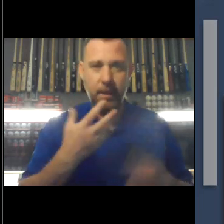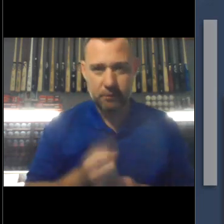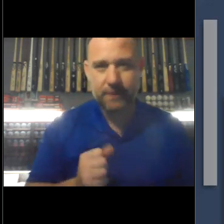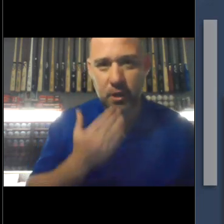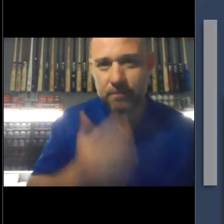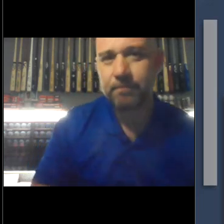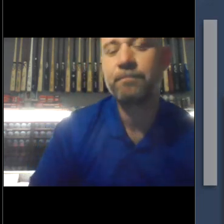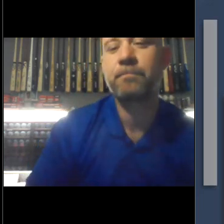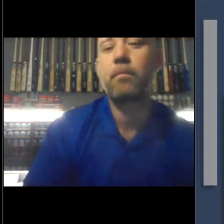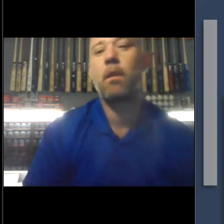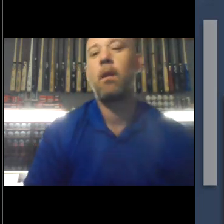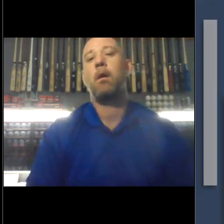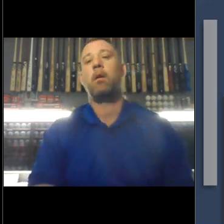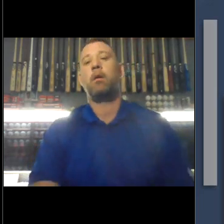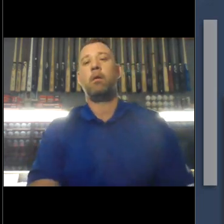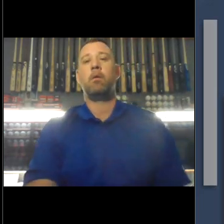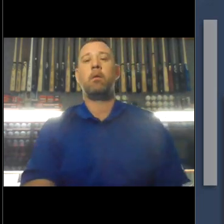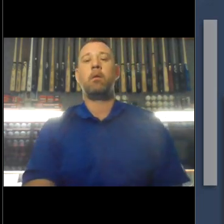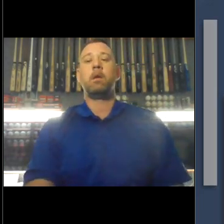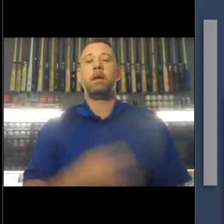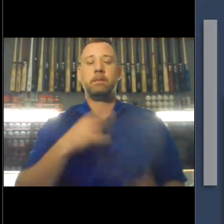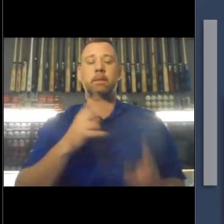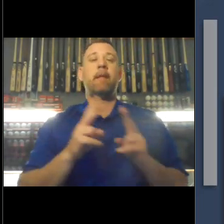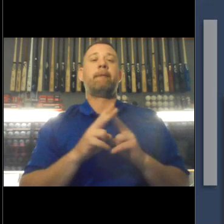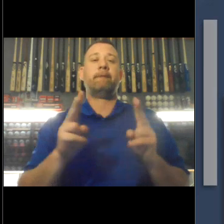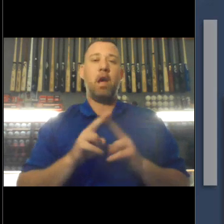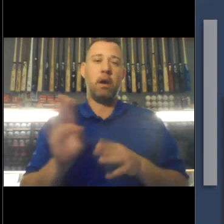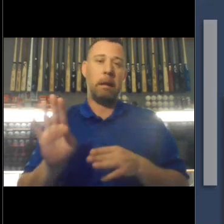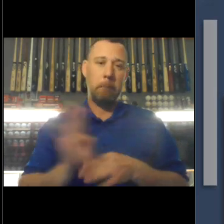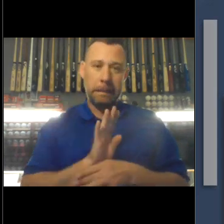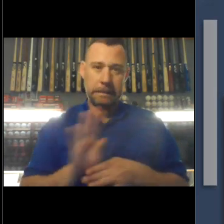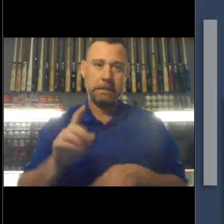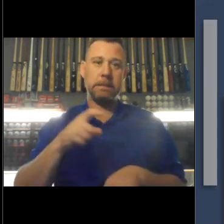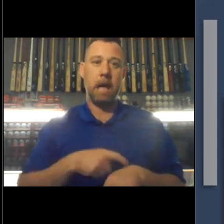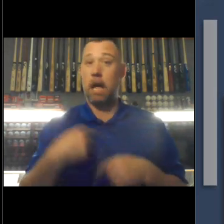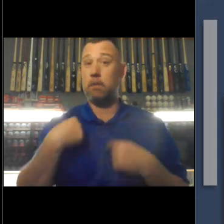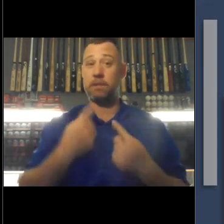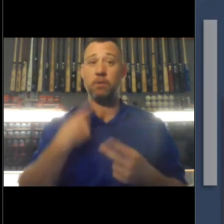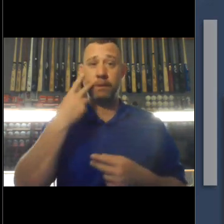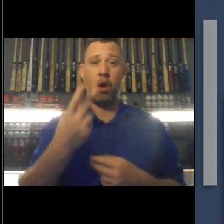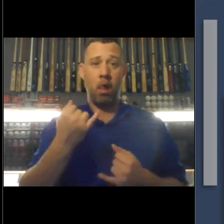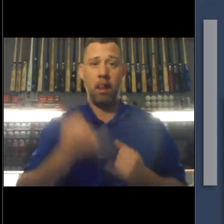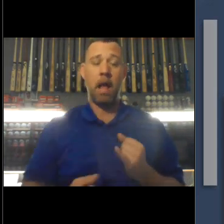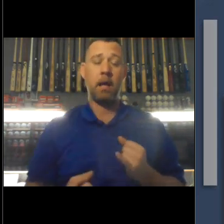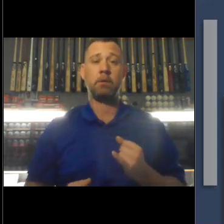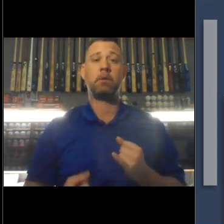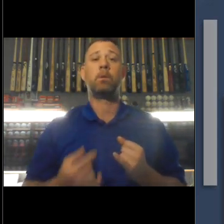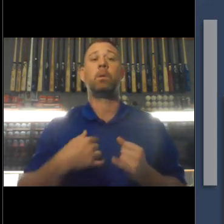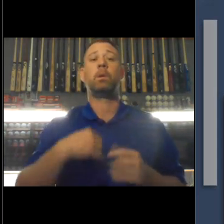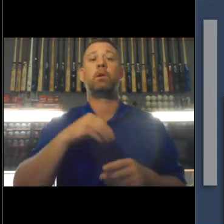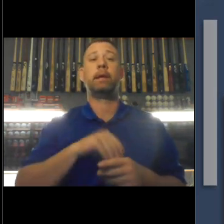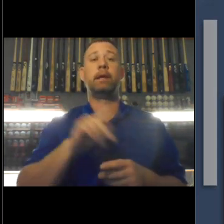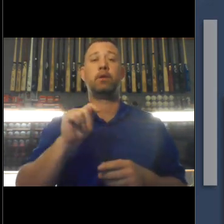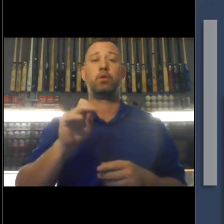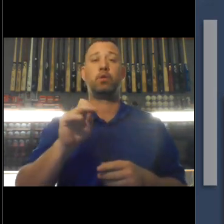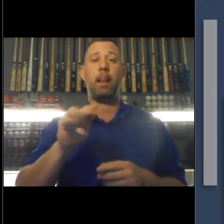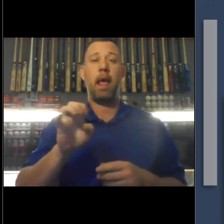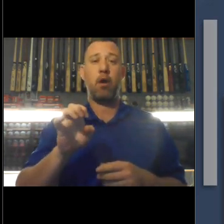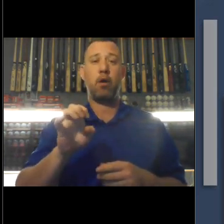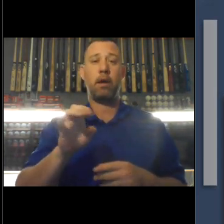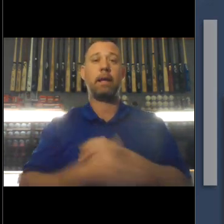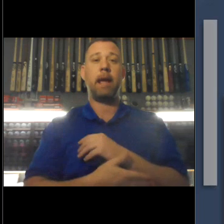So it has been a very busy time since we saw each other last. We were in Tulare County at